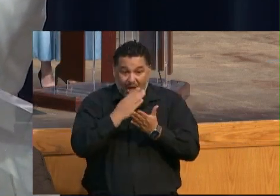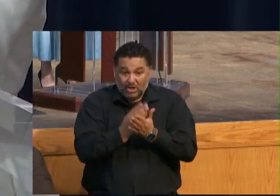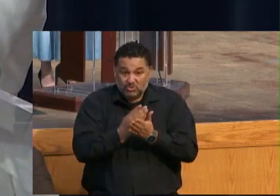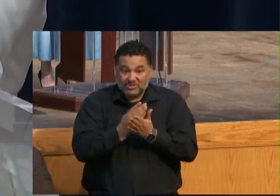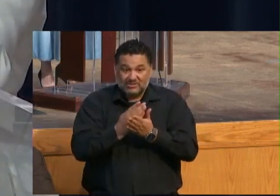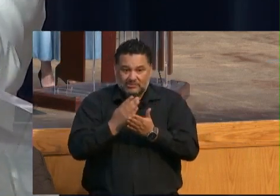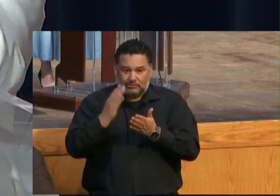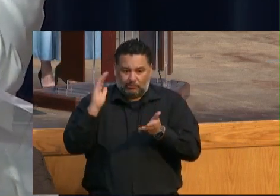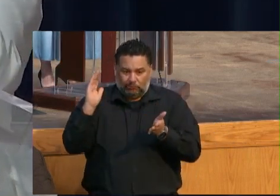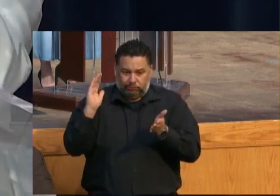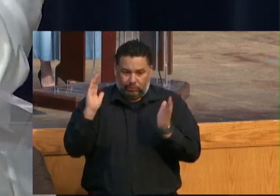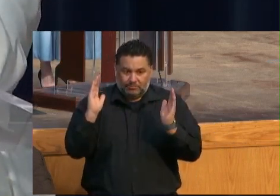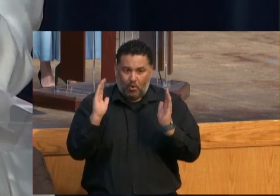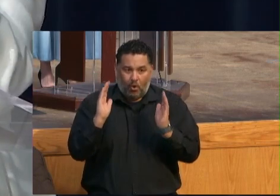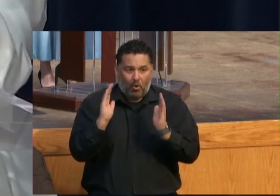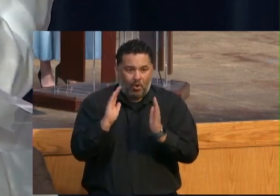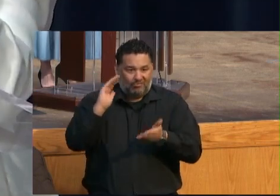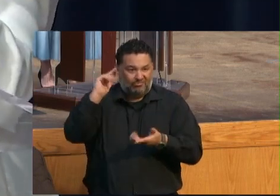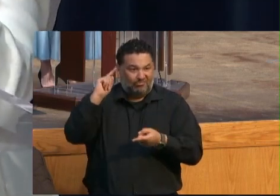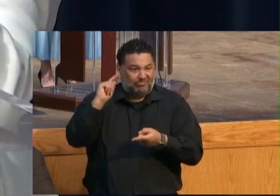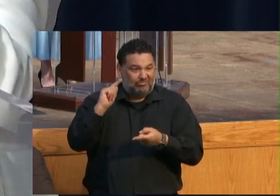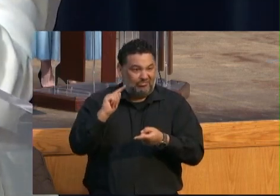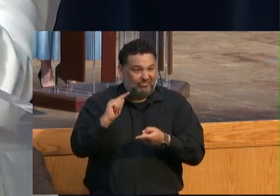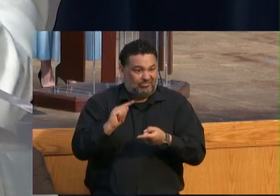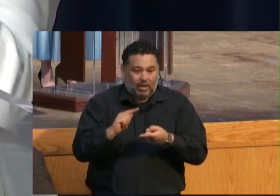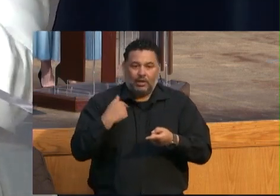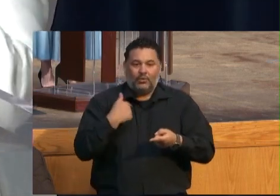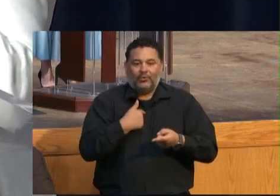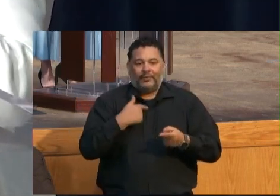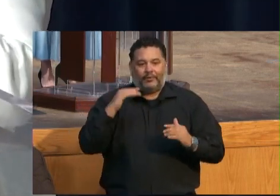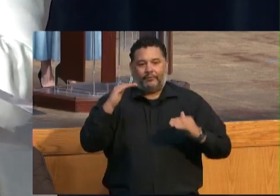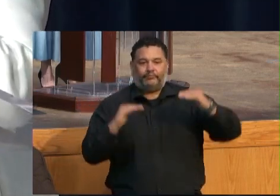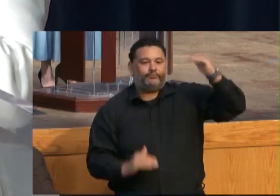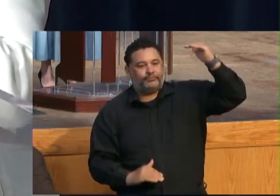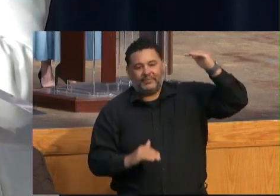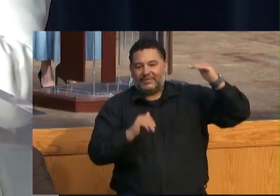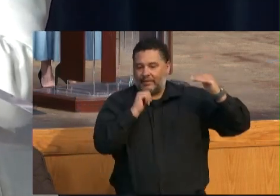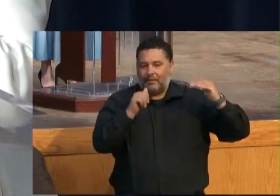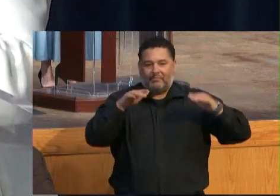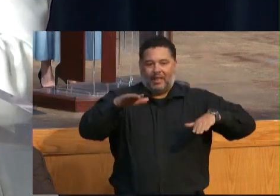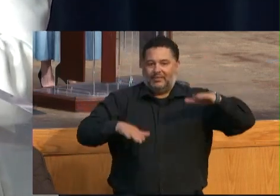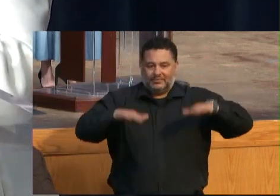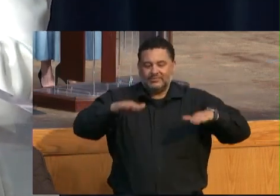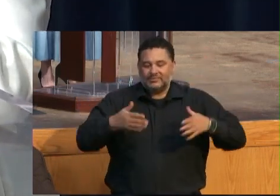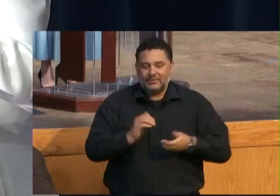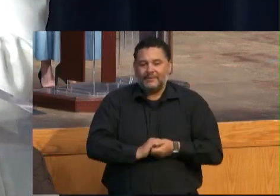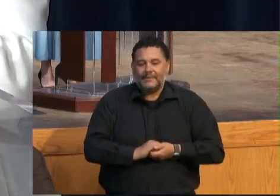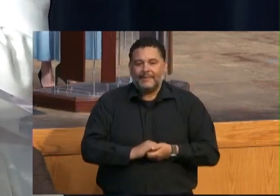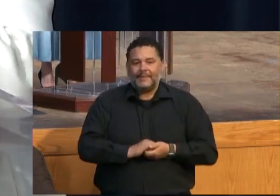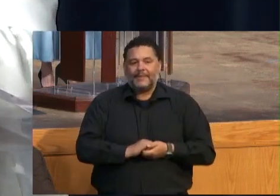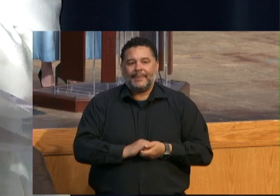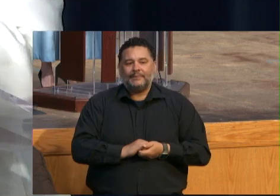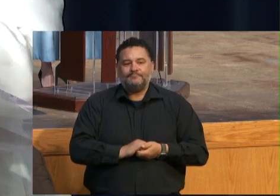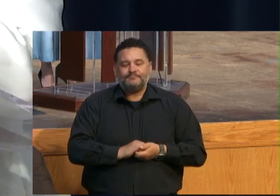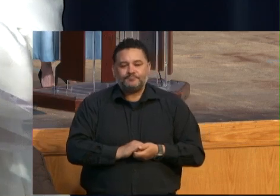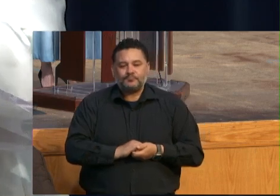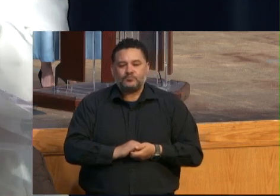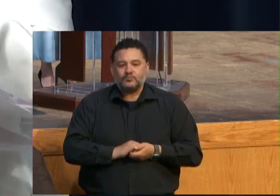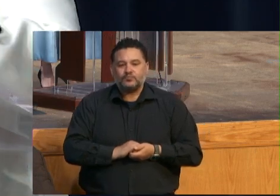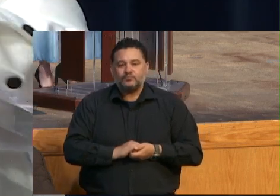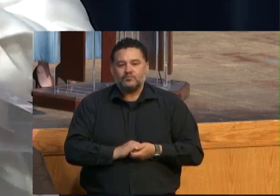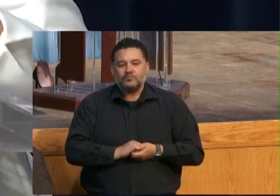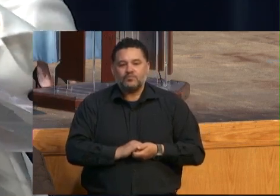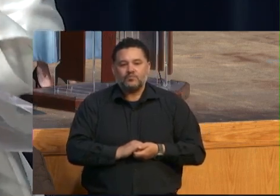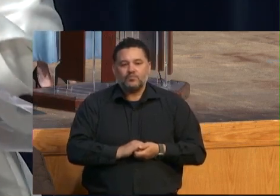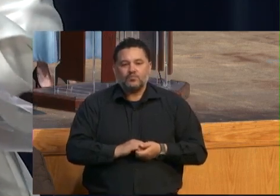smaller, we became unbalanced. And honestly, we can truly know that